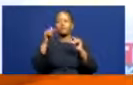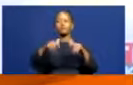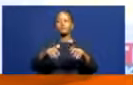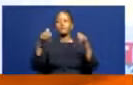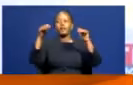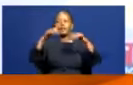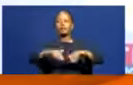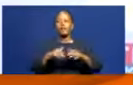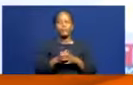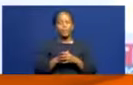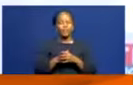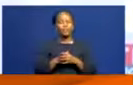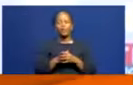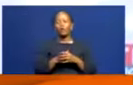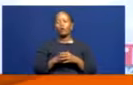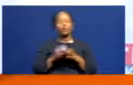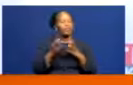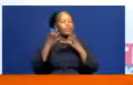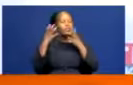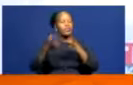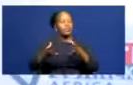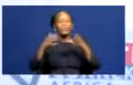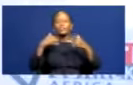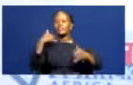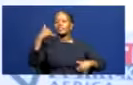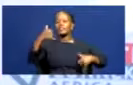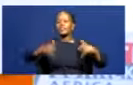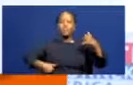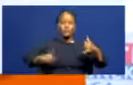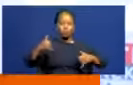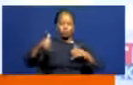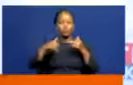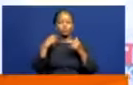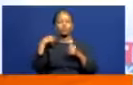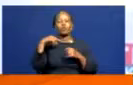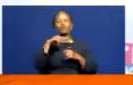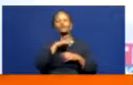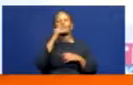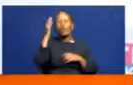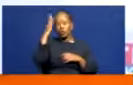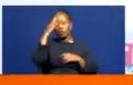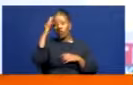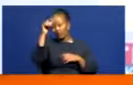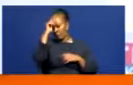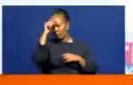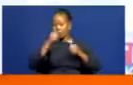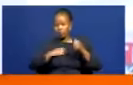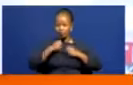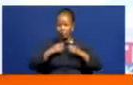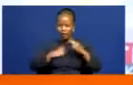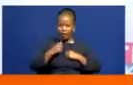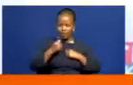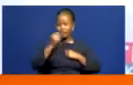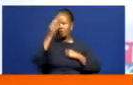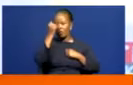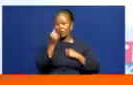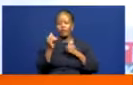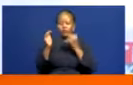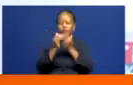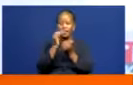is with immense gratitude that we acknowledge the government of Rwanda for pioneering and nurturing